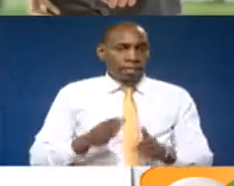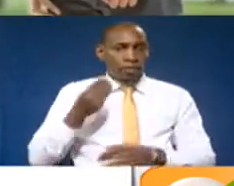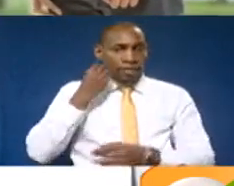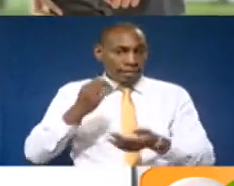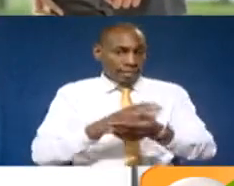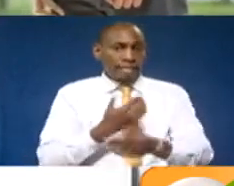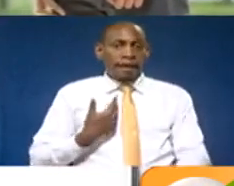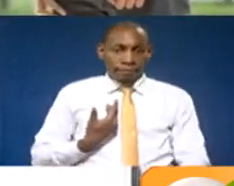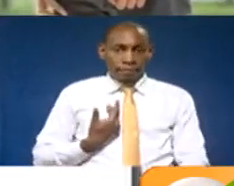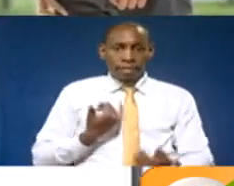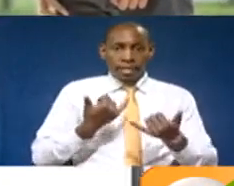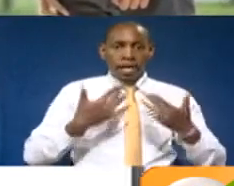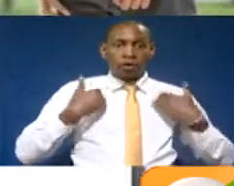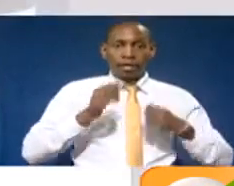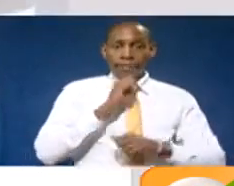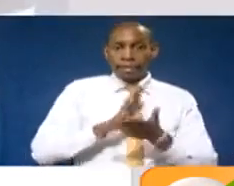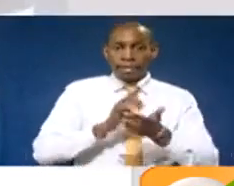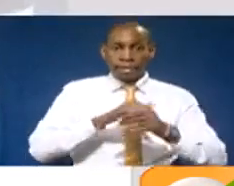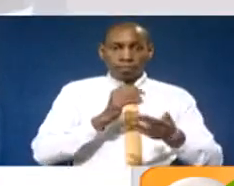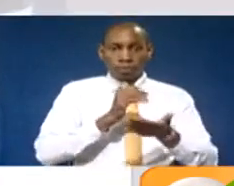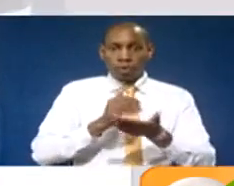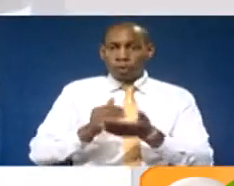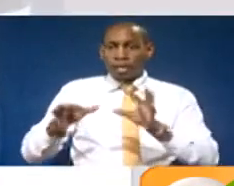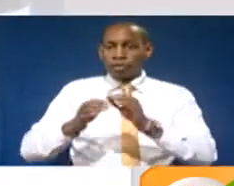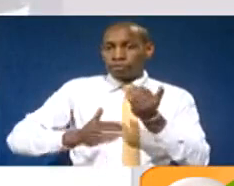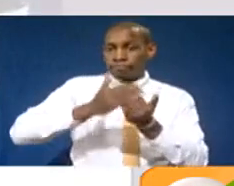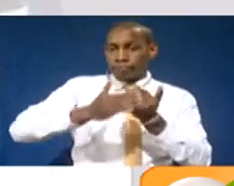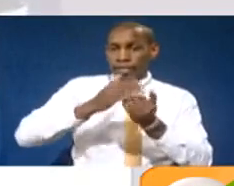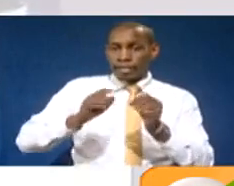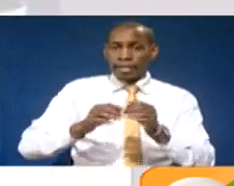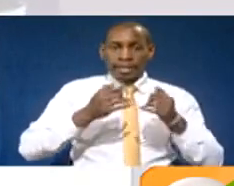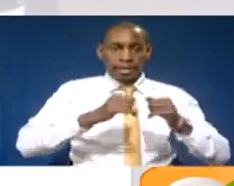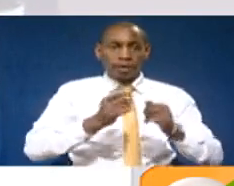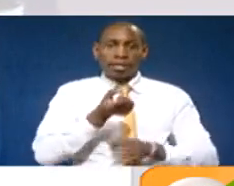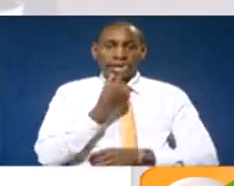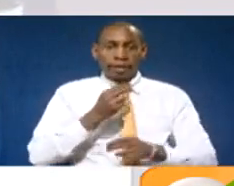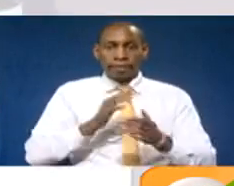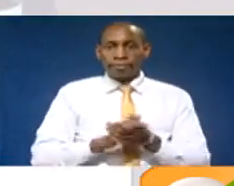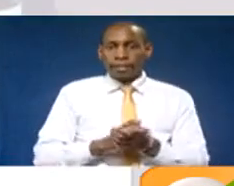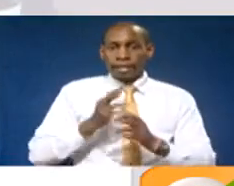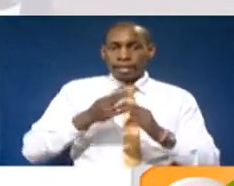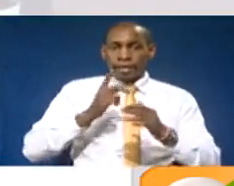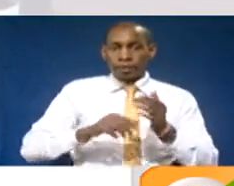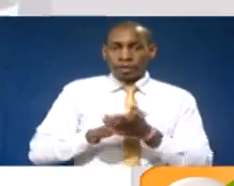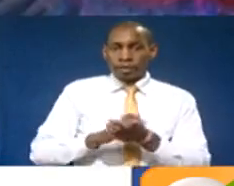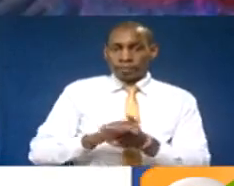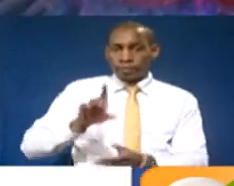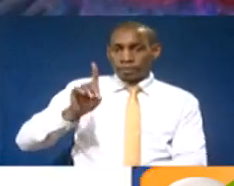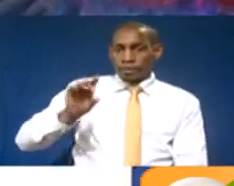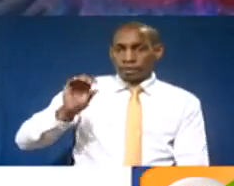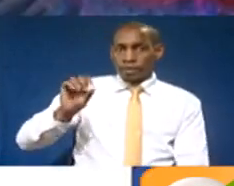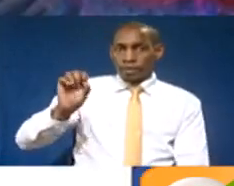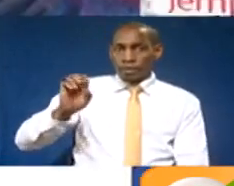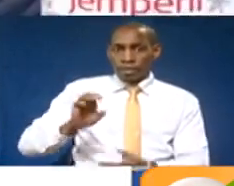from rectal cancer had been healed after being placed on treatment with an experimental drug known as dostarlimab.